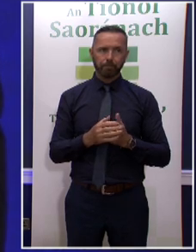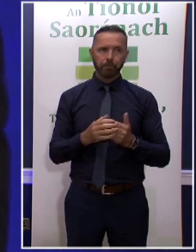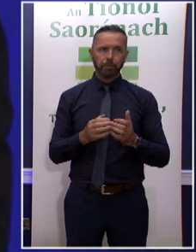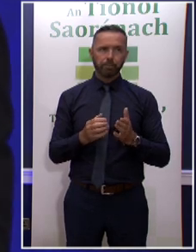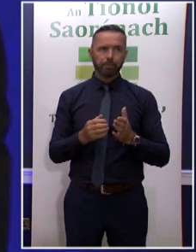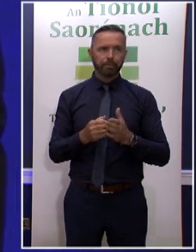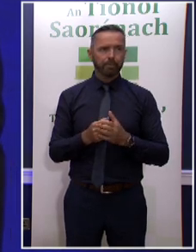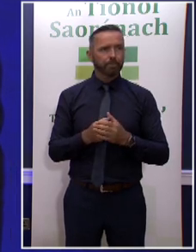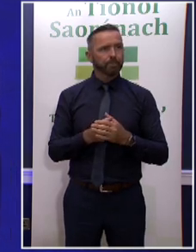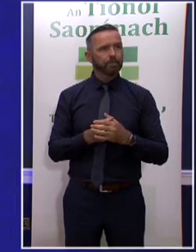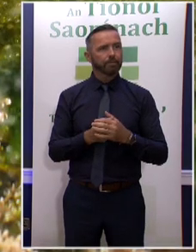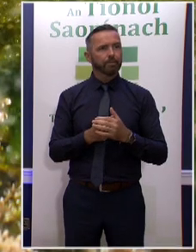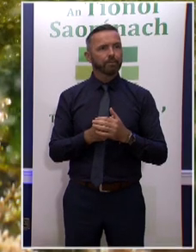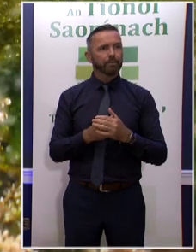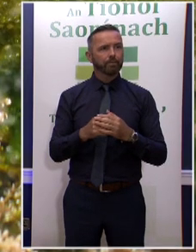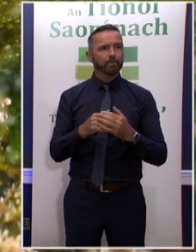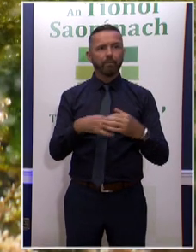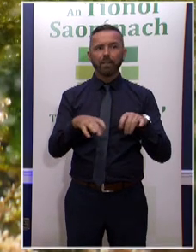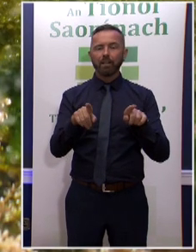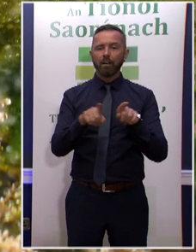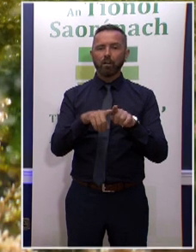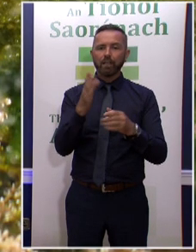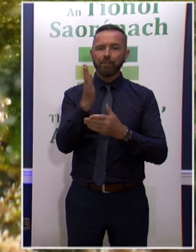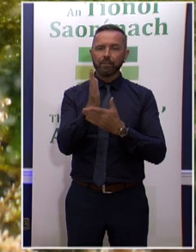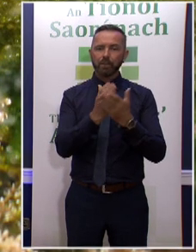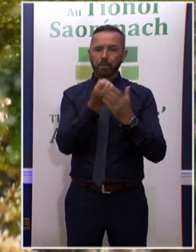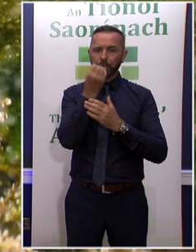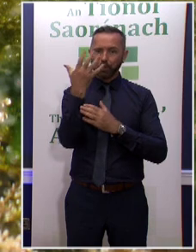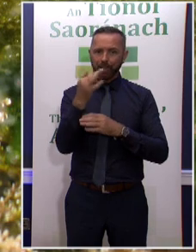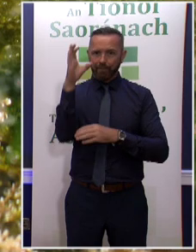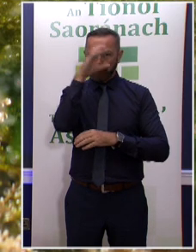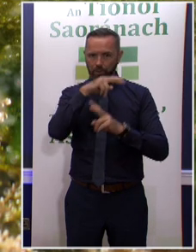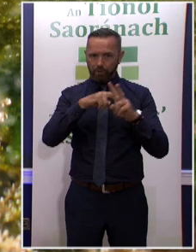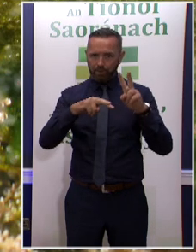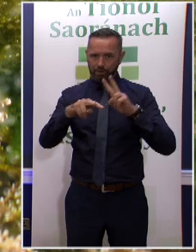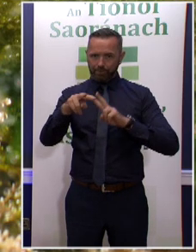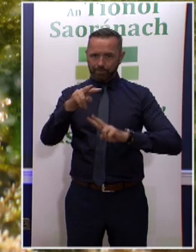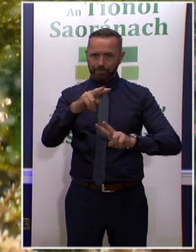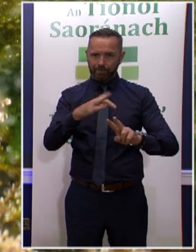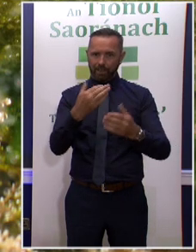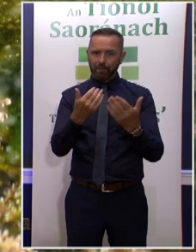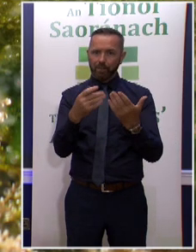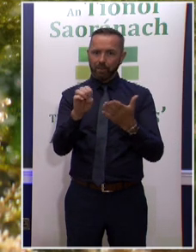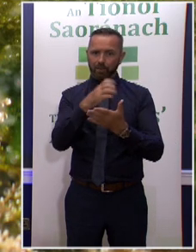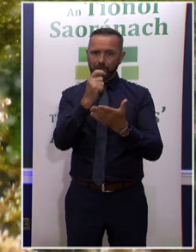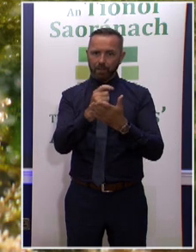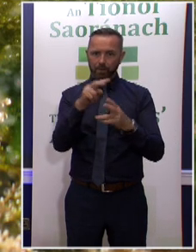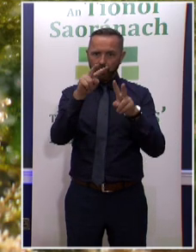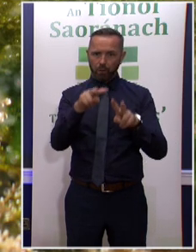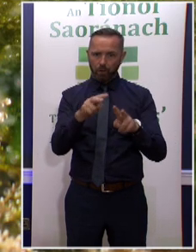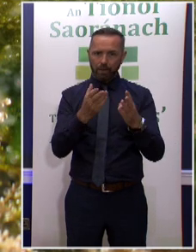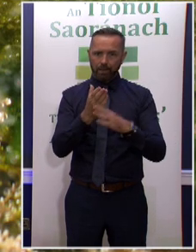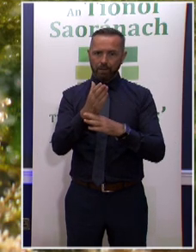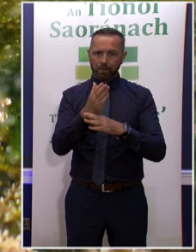And there is beauty as well, if you look for it, all right? If you take some time and start to look into the pools and see the beauty